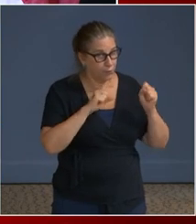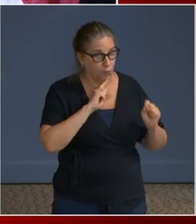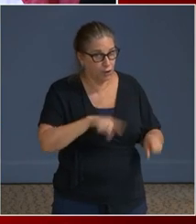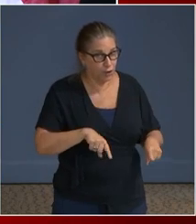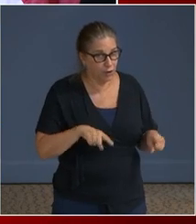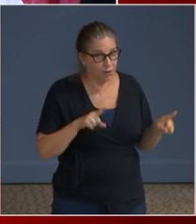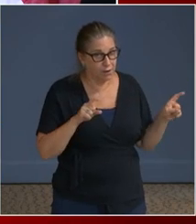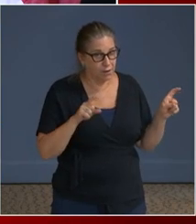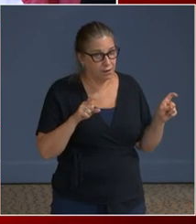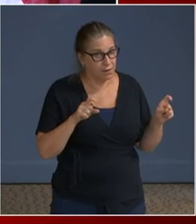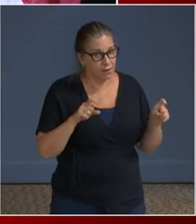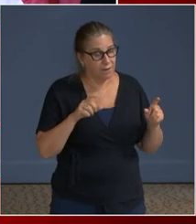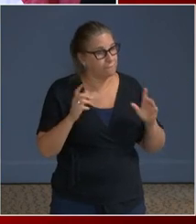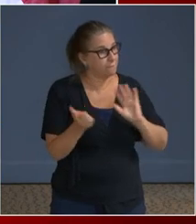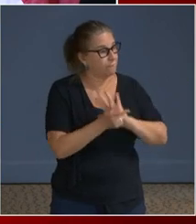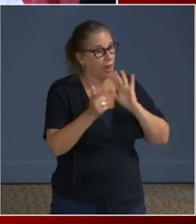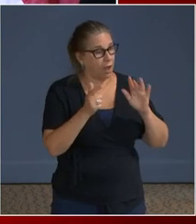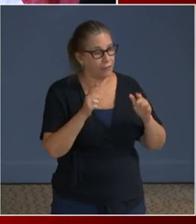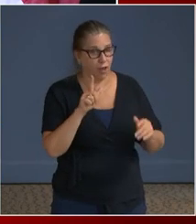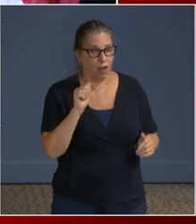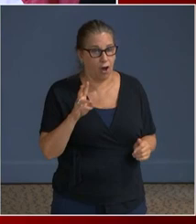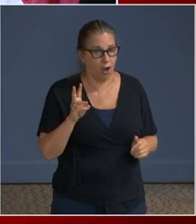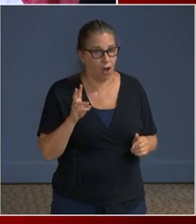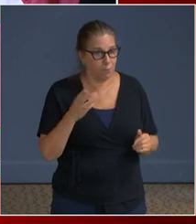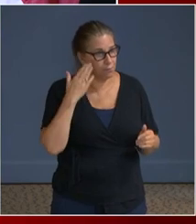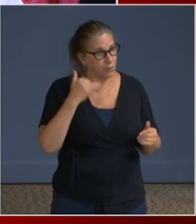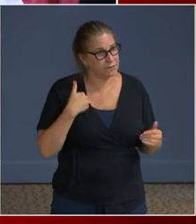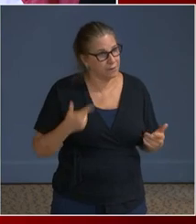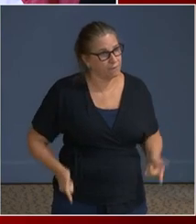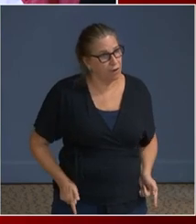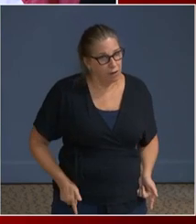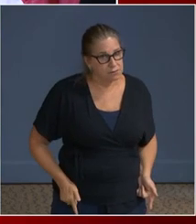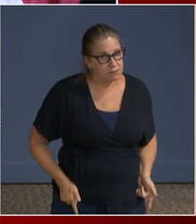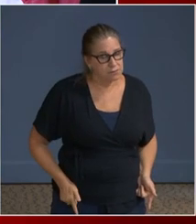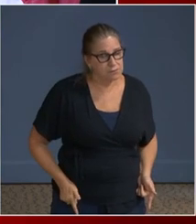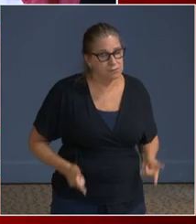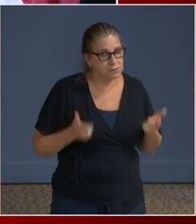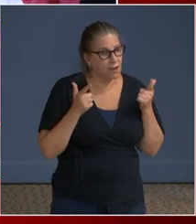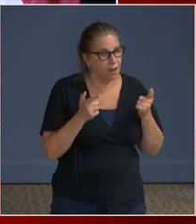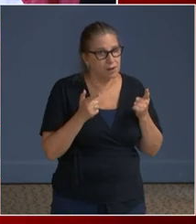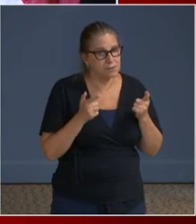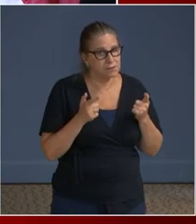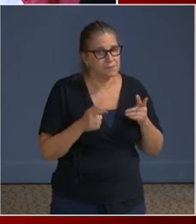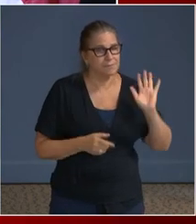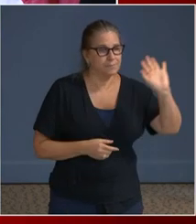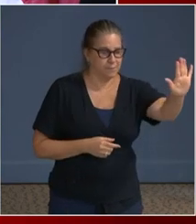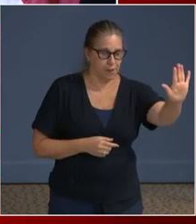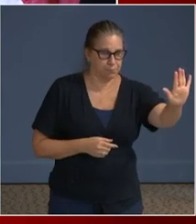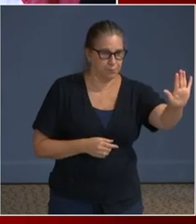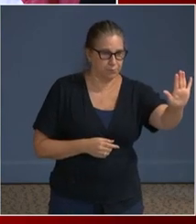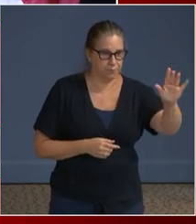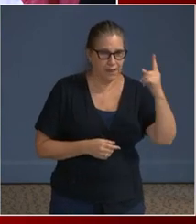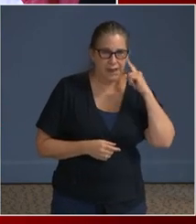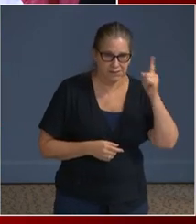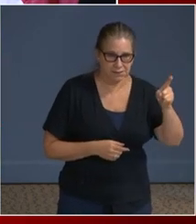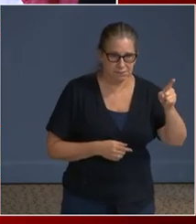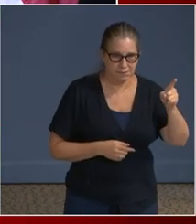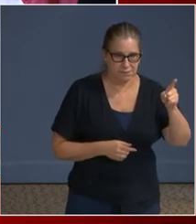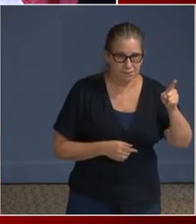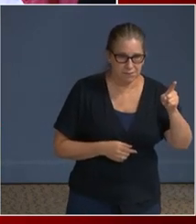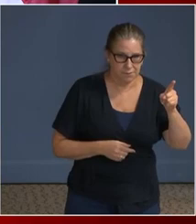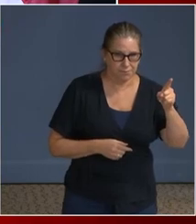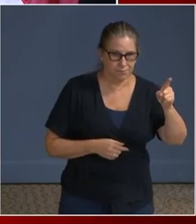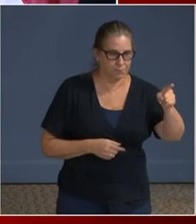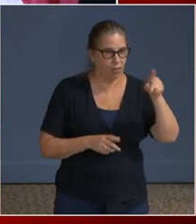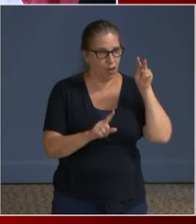is people who will violate the law because they're carrying guns. But they don't- Listen. I want you to use some logic here.